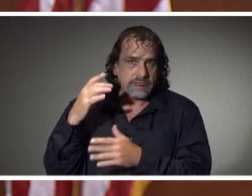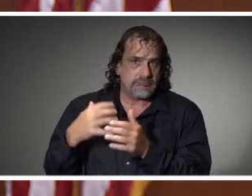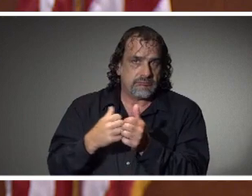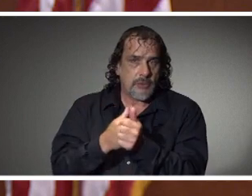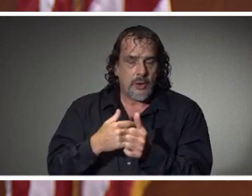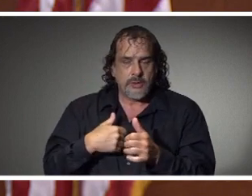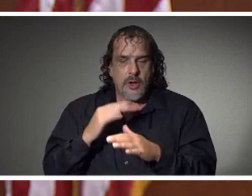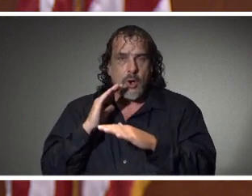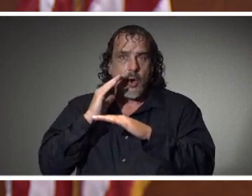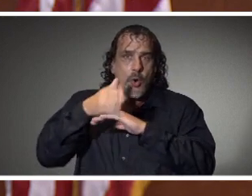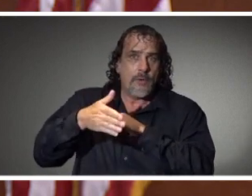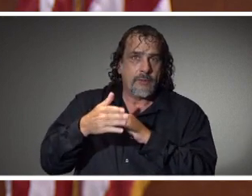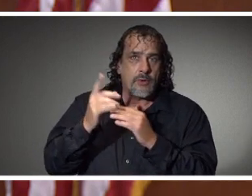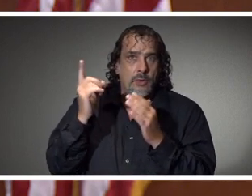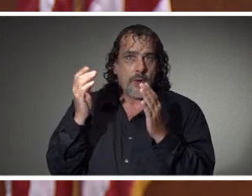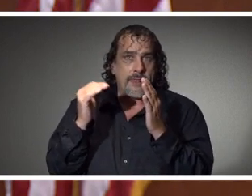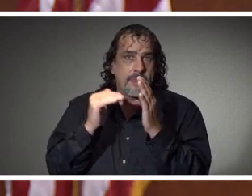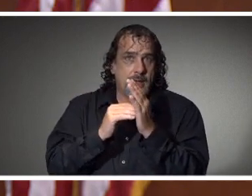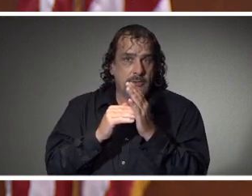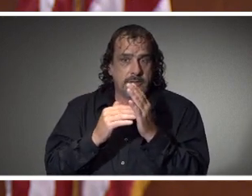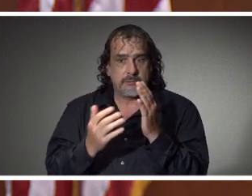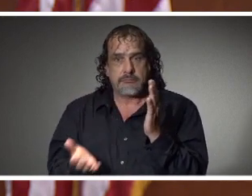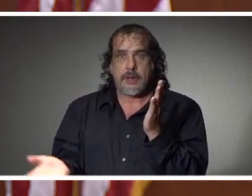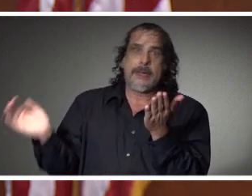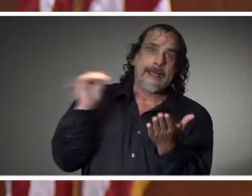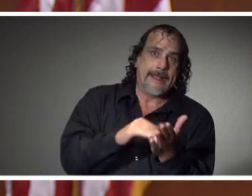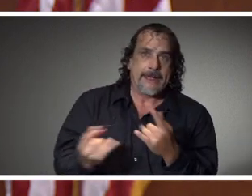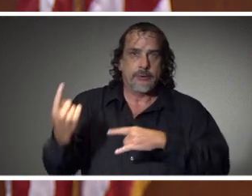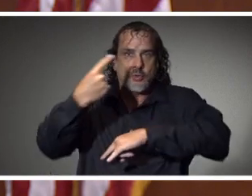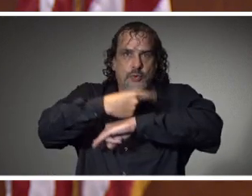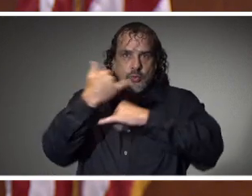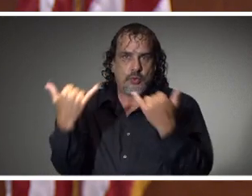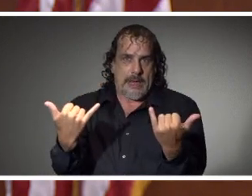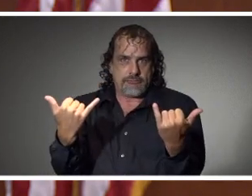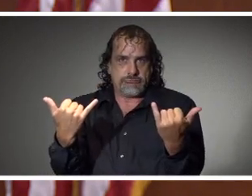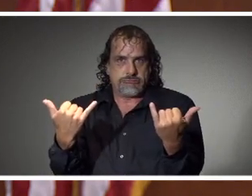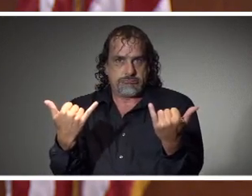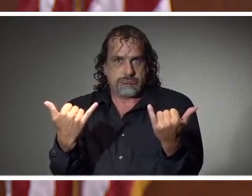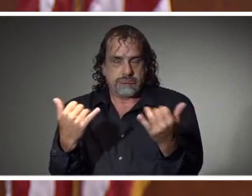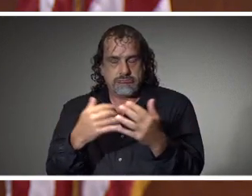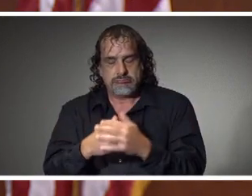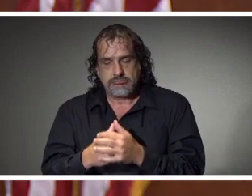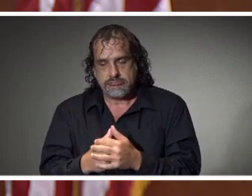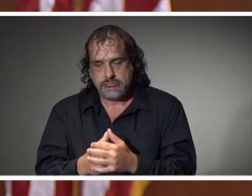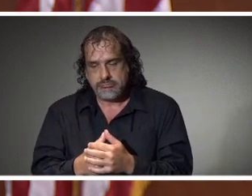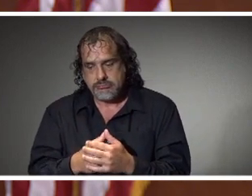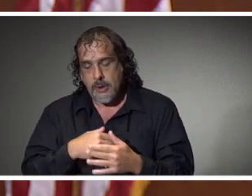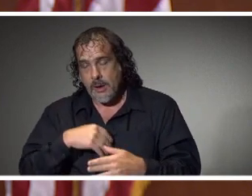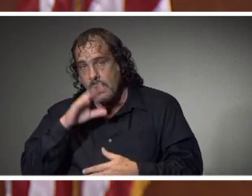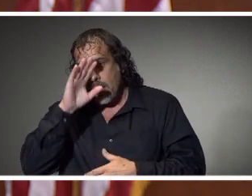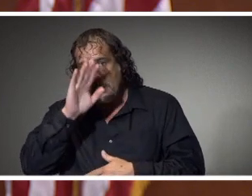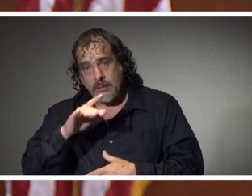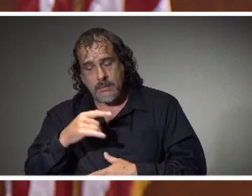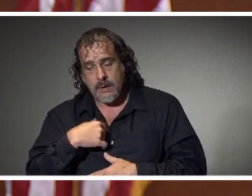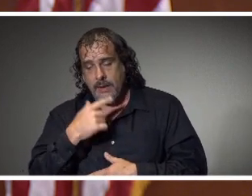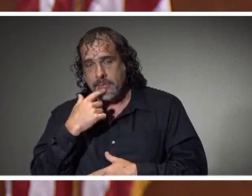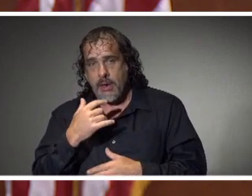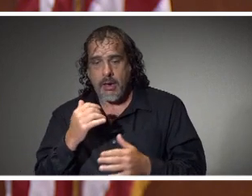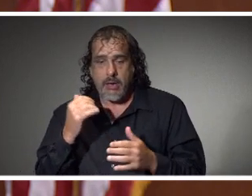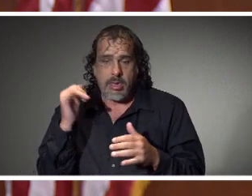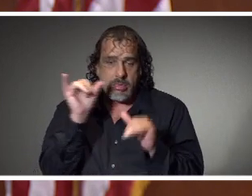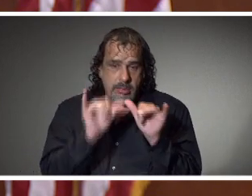over 1,000 cases again today. I know that I continue to say the same thing over and